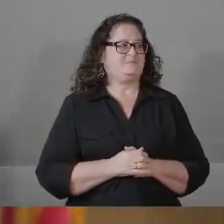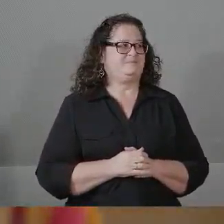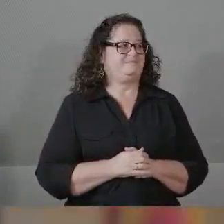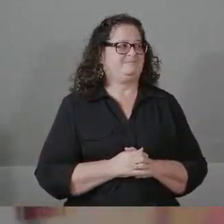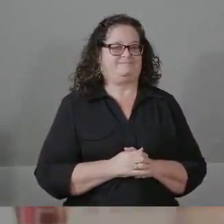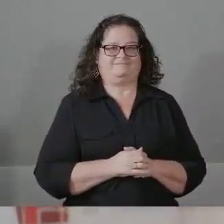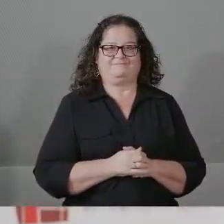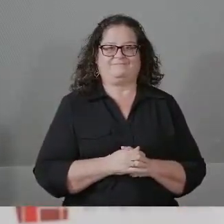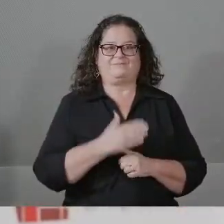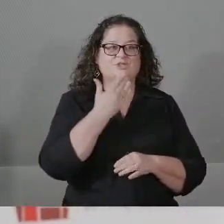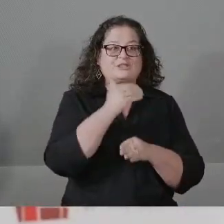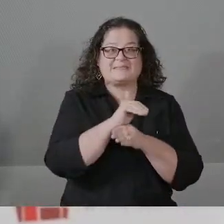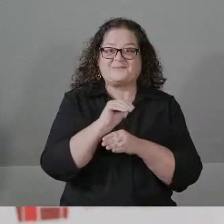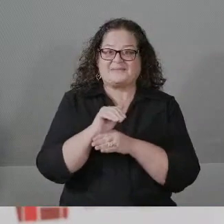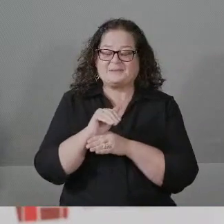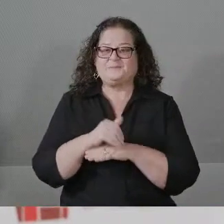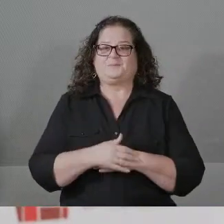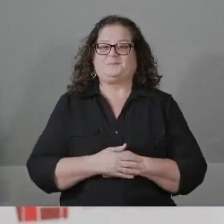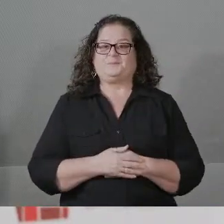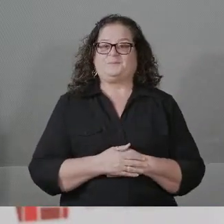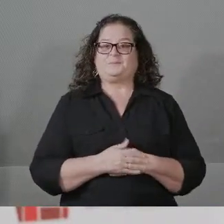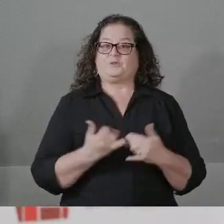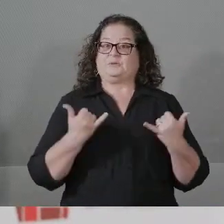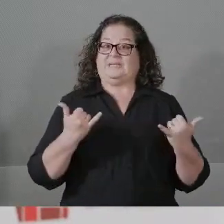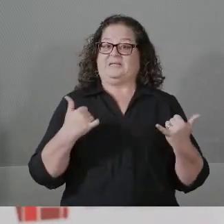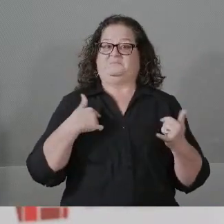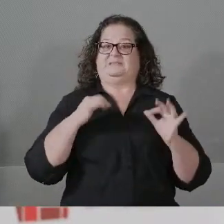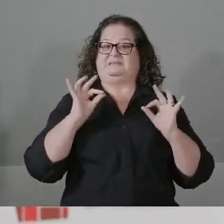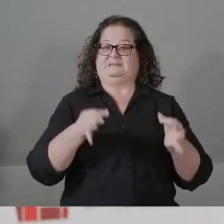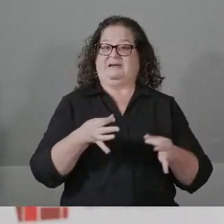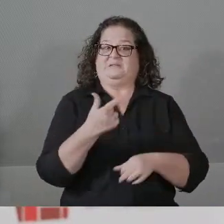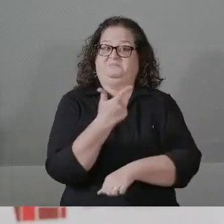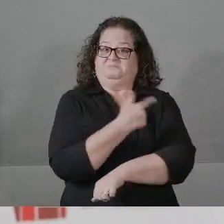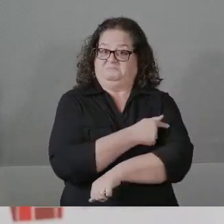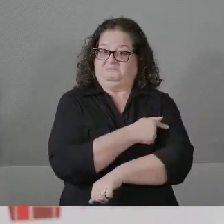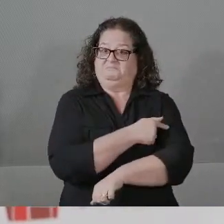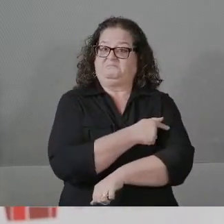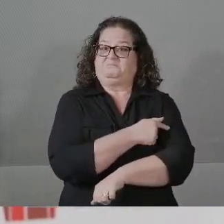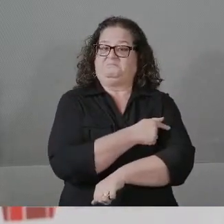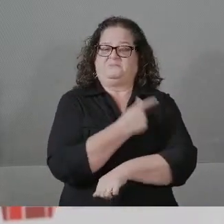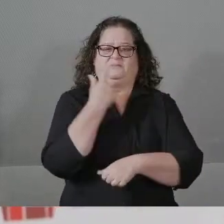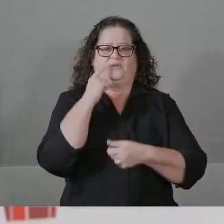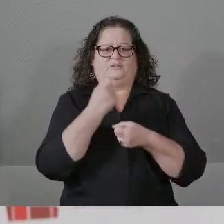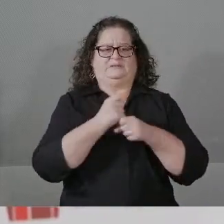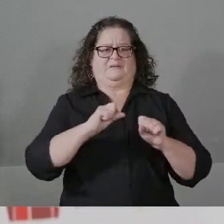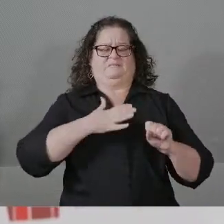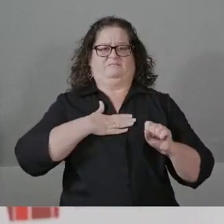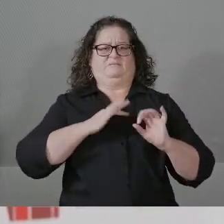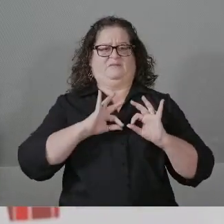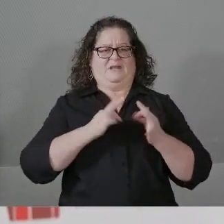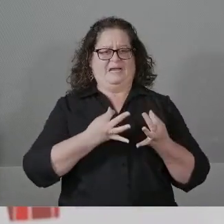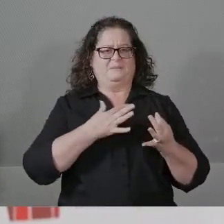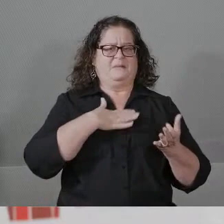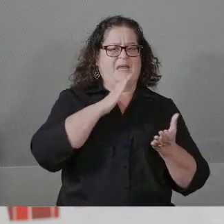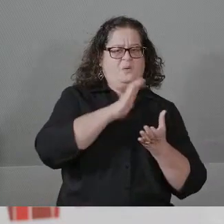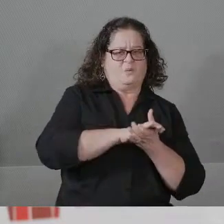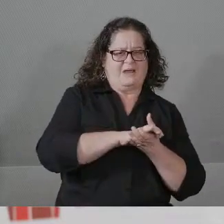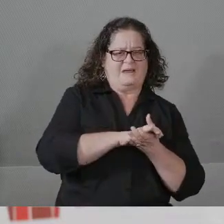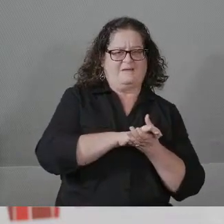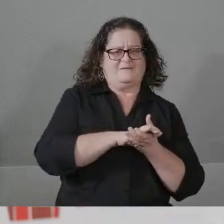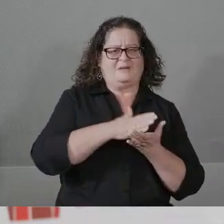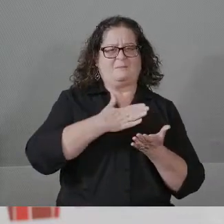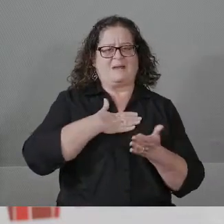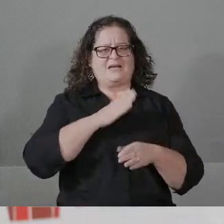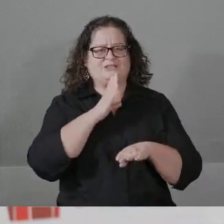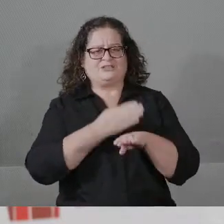Good evening, everyone. So today I decided to get the vaccine out of the safety for my family, my wife, my 11-month-old